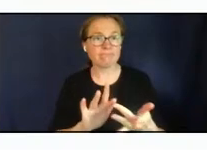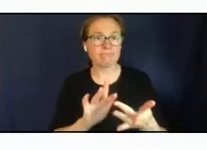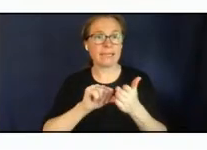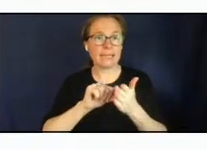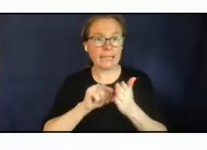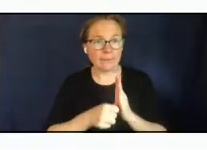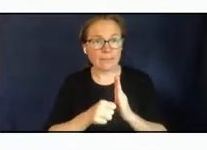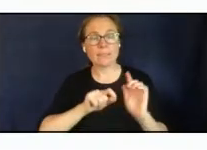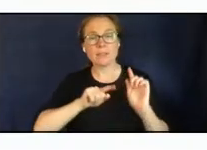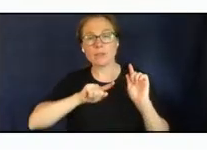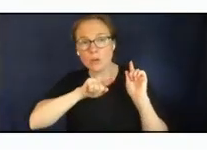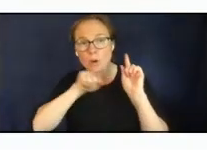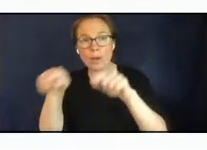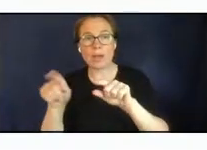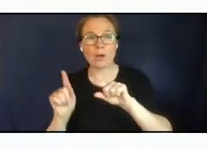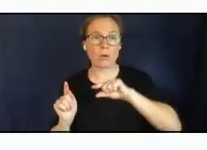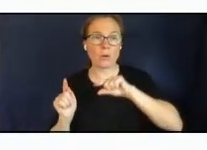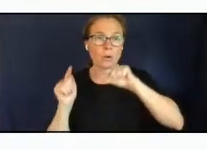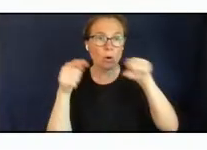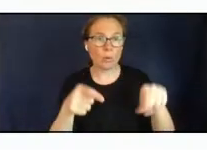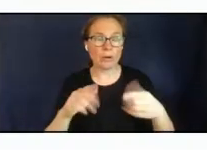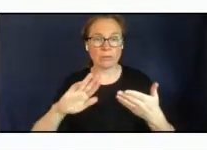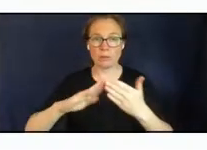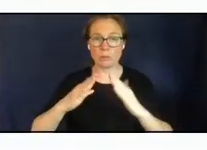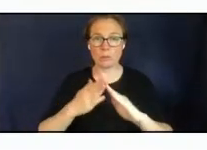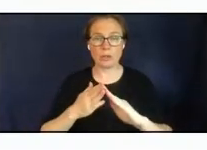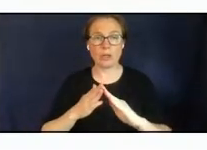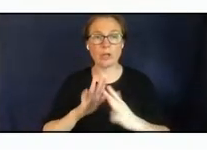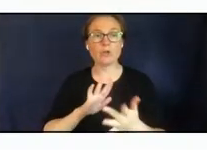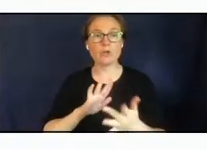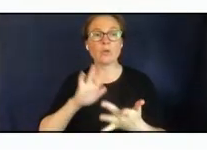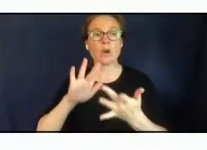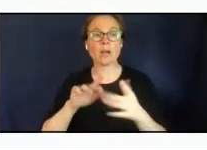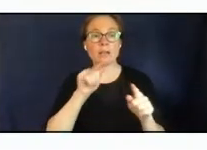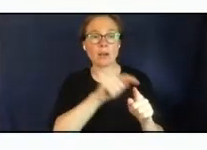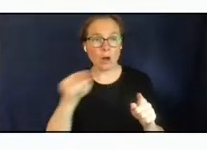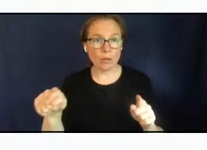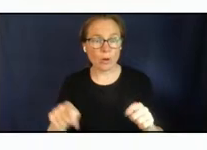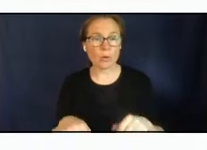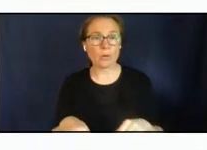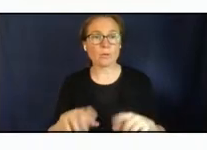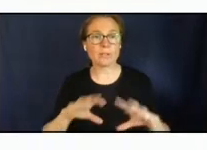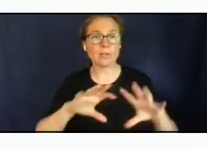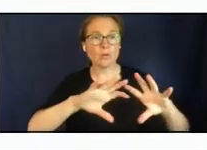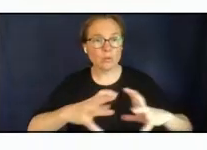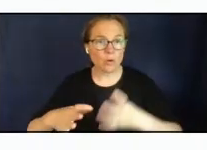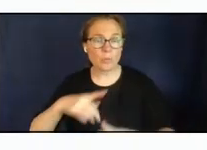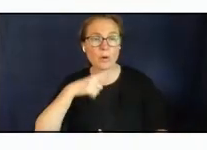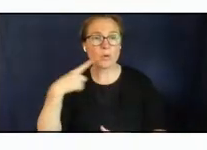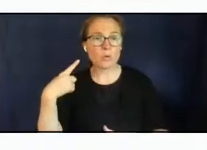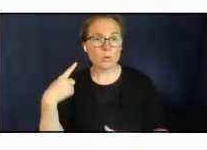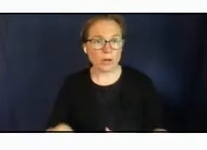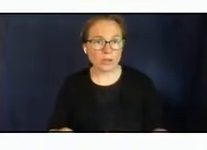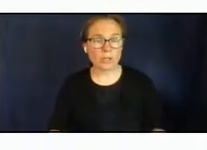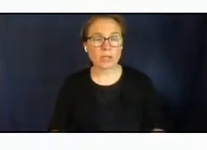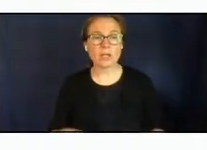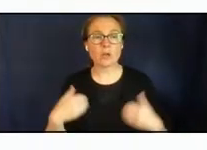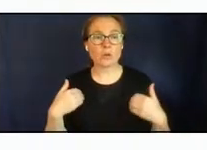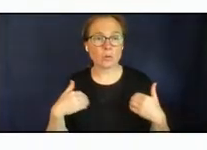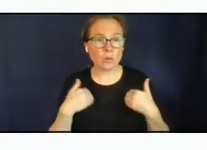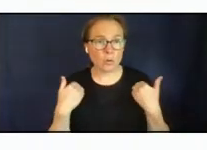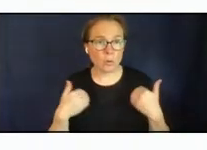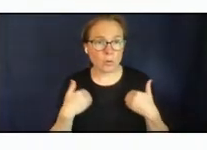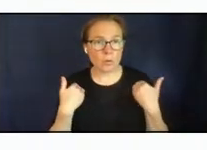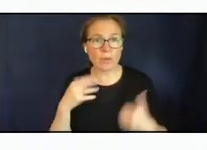reach these most pressing groups, such as the Russian-speaking, the youth, the African-American, houseless, homebound, and Medicaid, in which we're